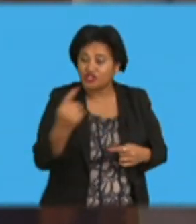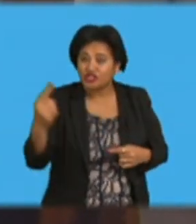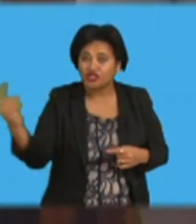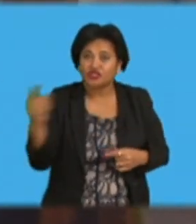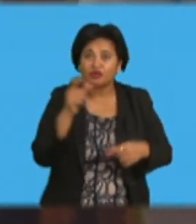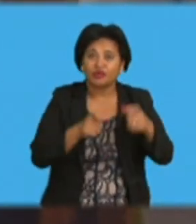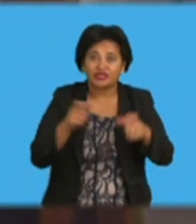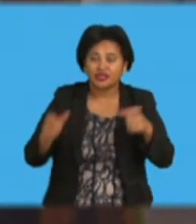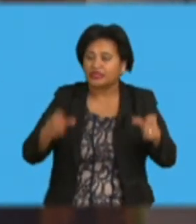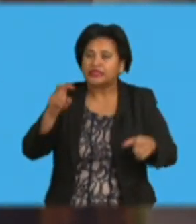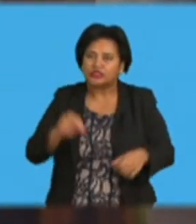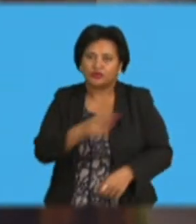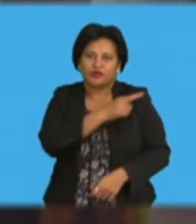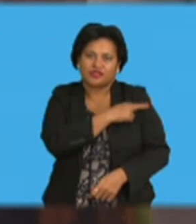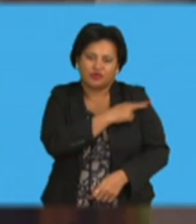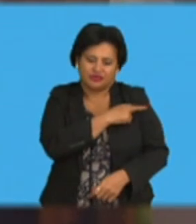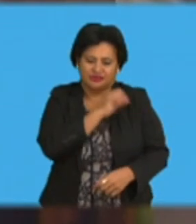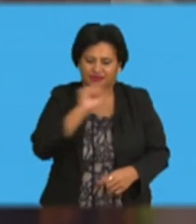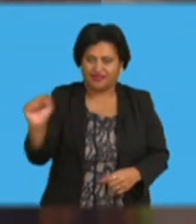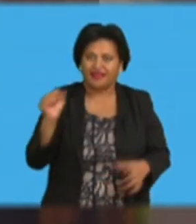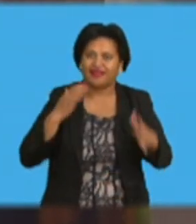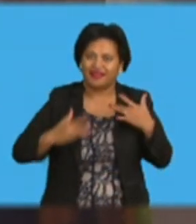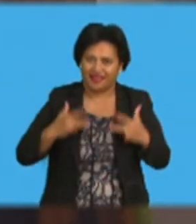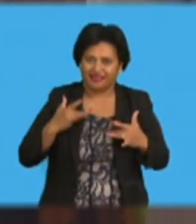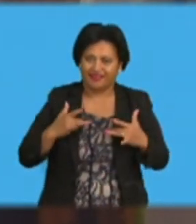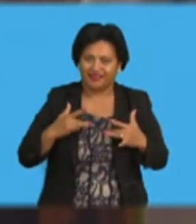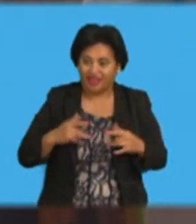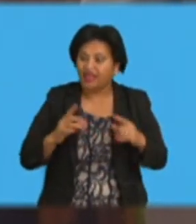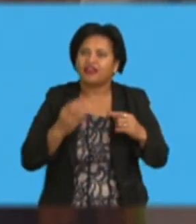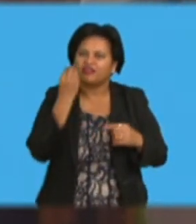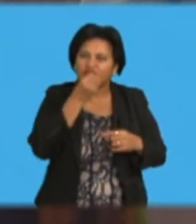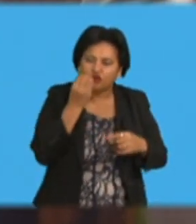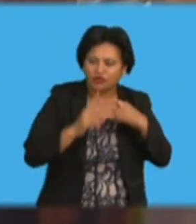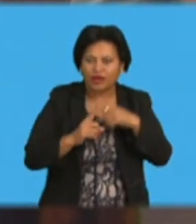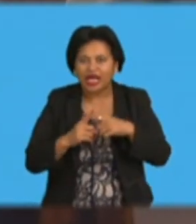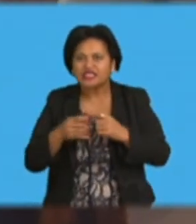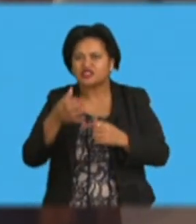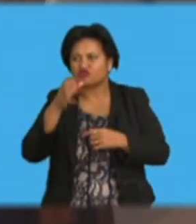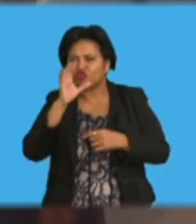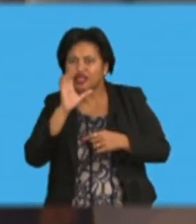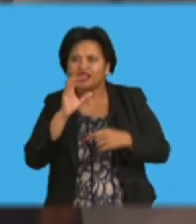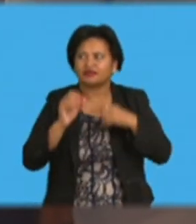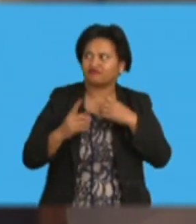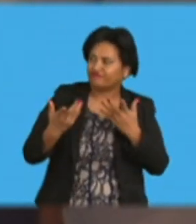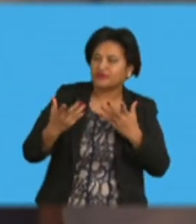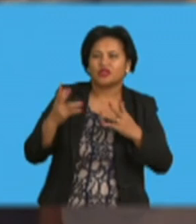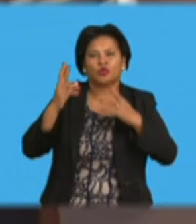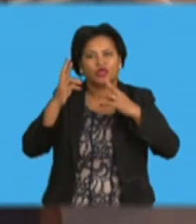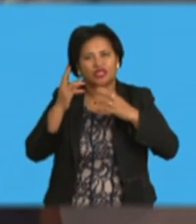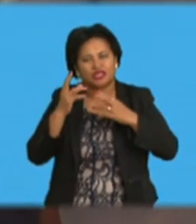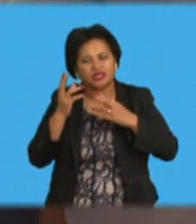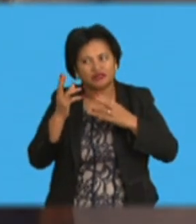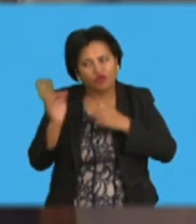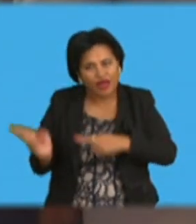on their life. And that is basically one, food, drink, what we breathe, whether we have enough rest, our